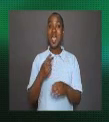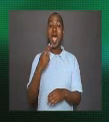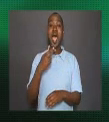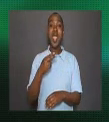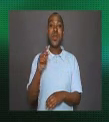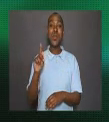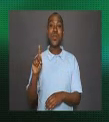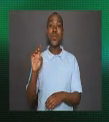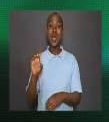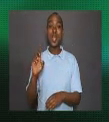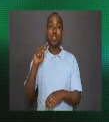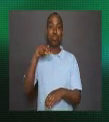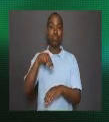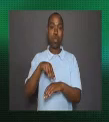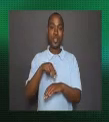hypertonic.